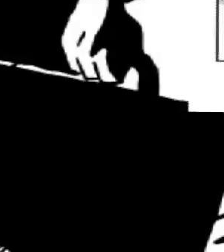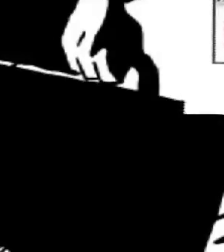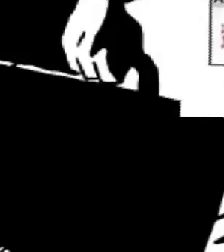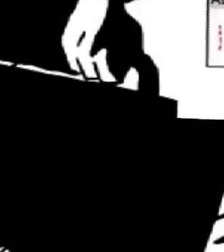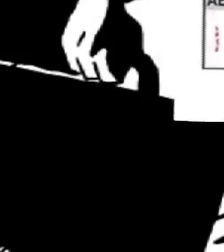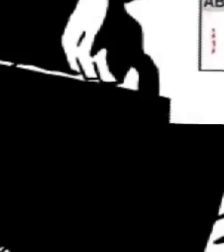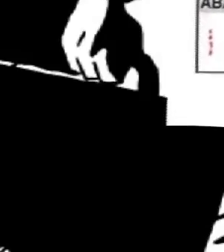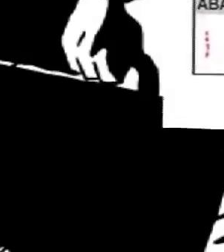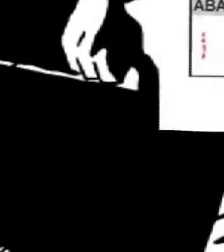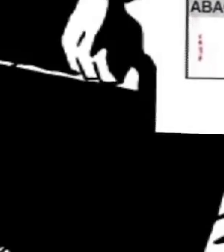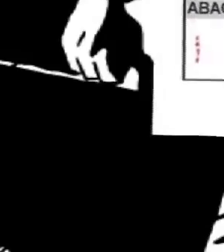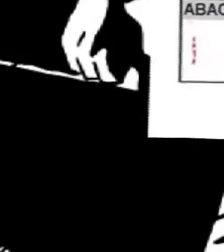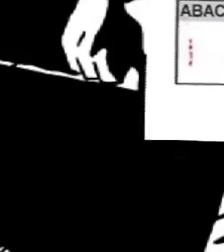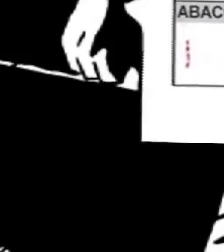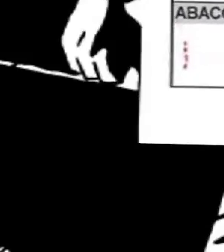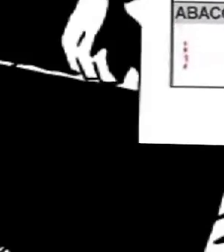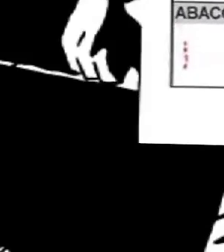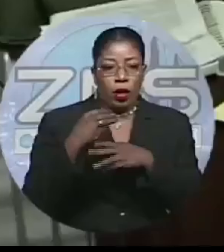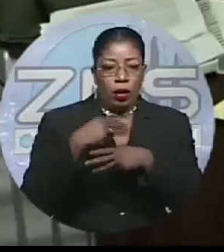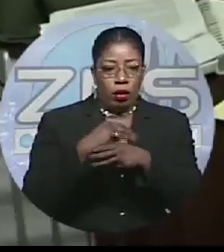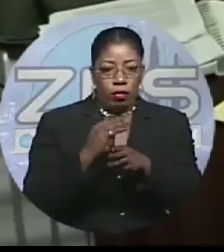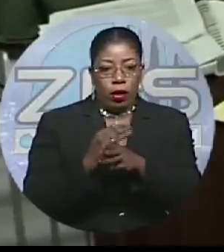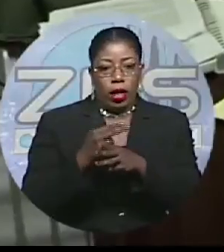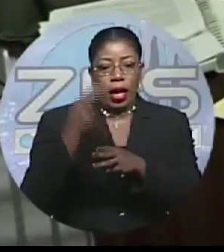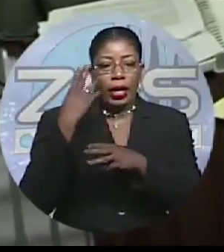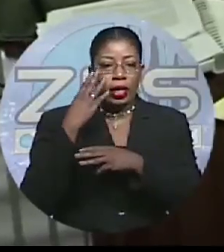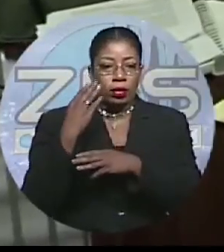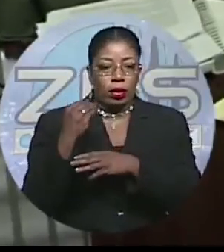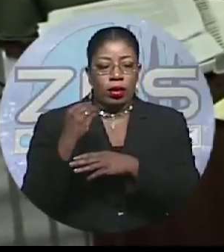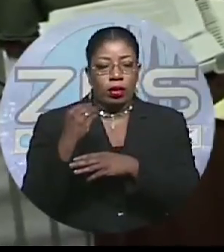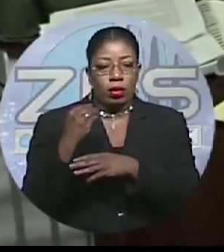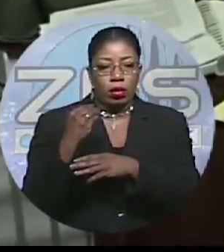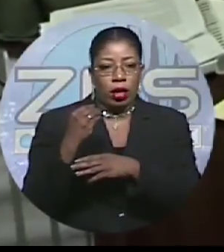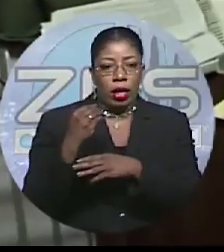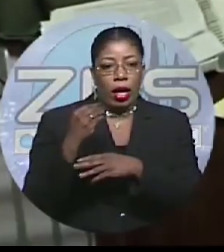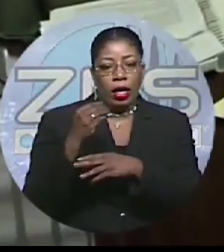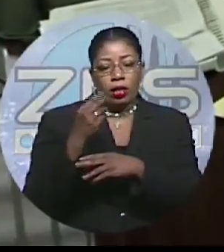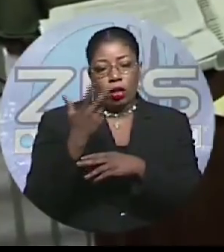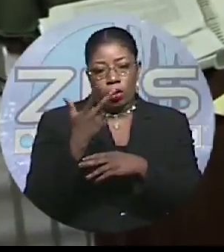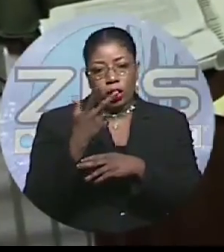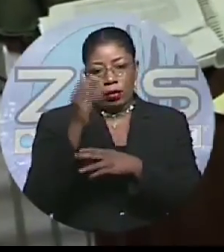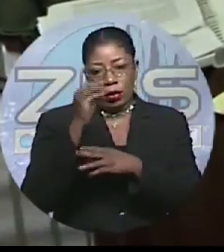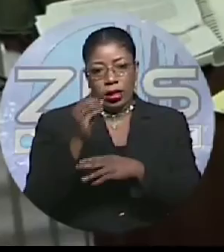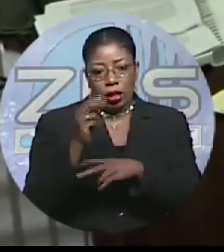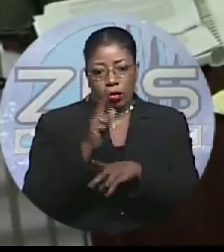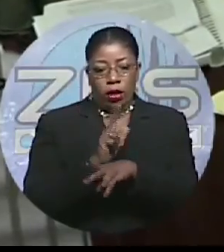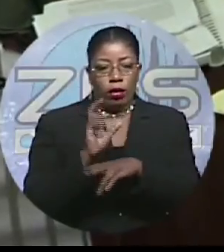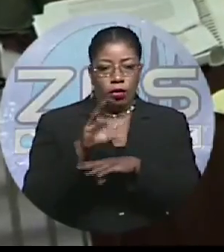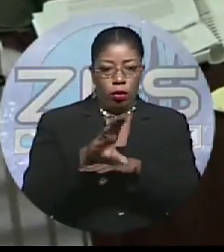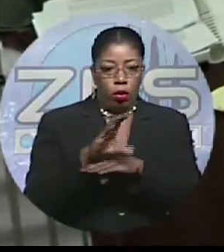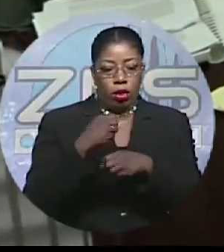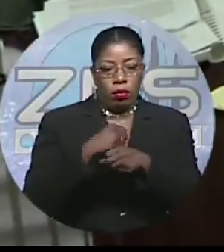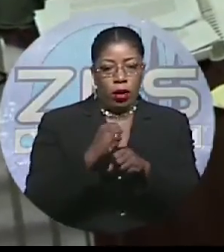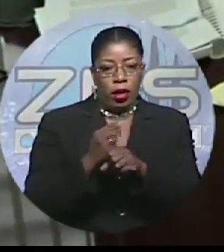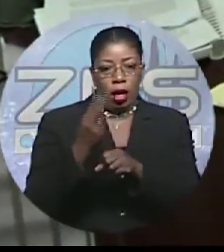manufacturing experienced the highest employment increase at 21%, while 13% of the labor force is